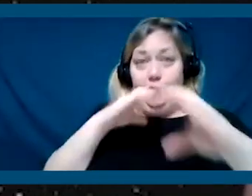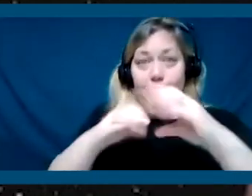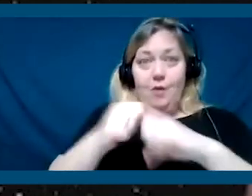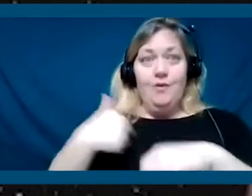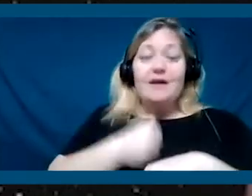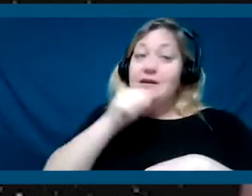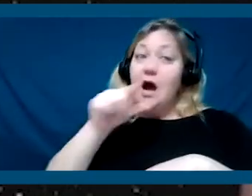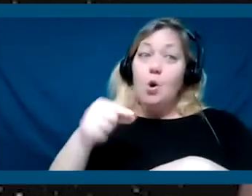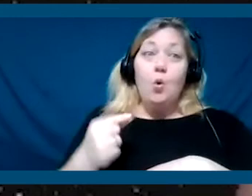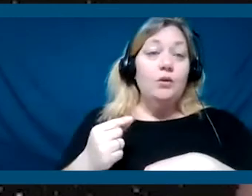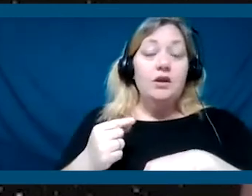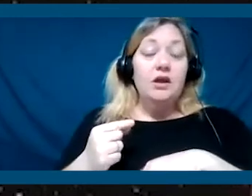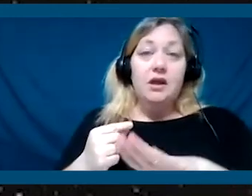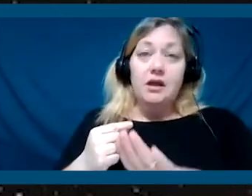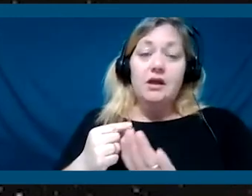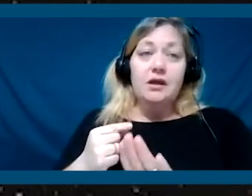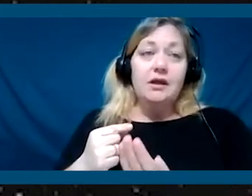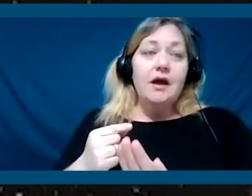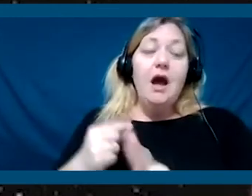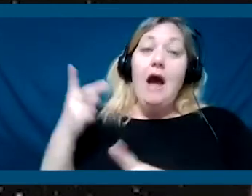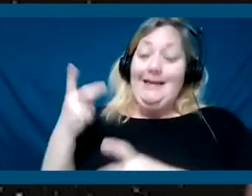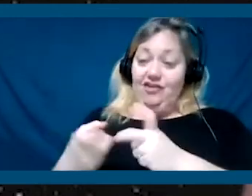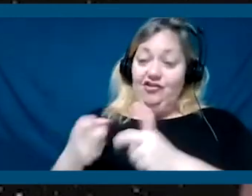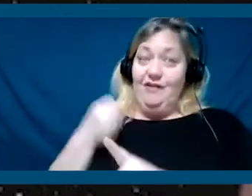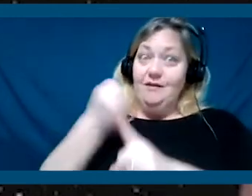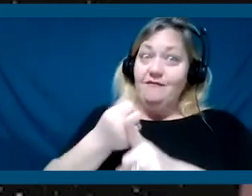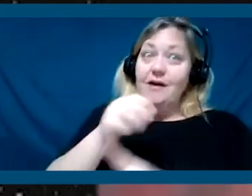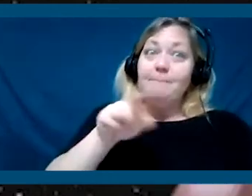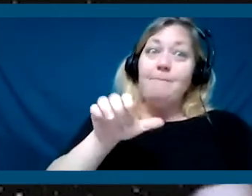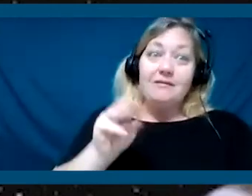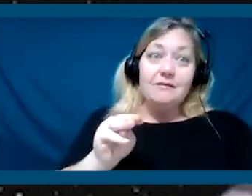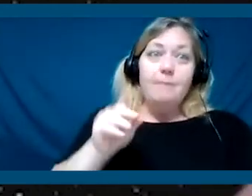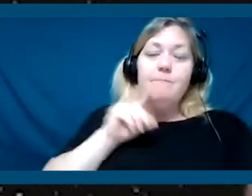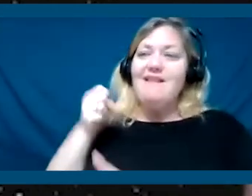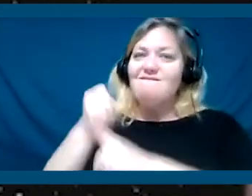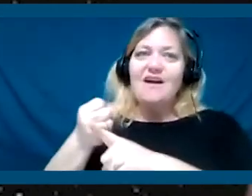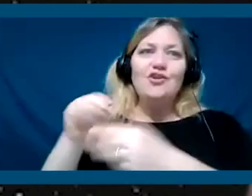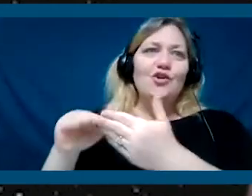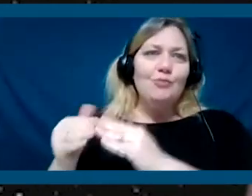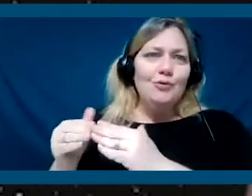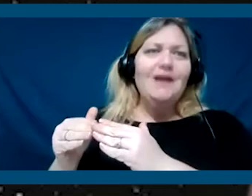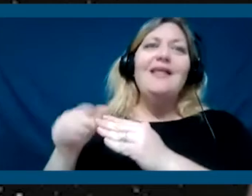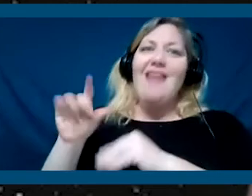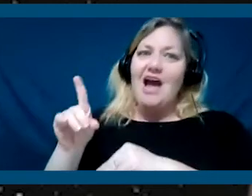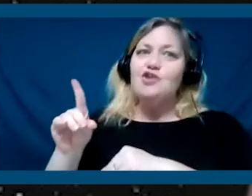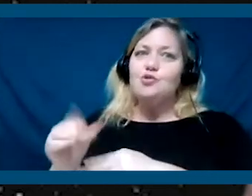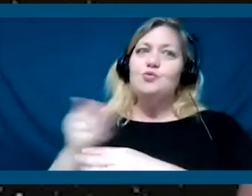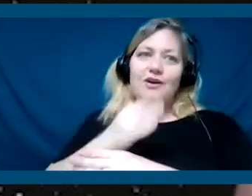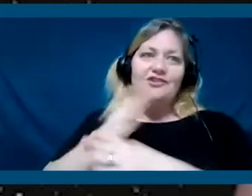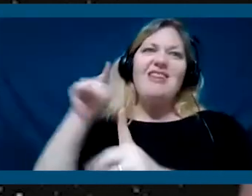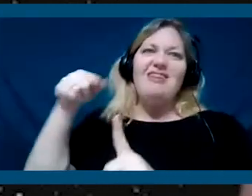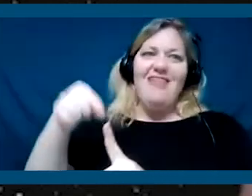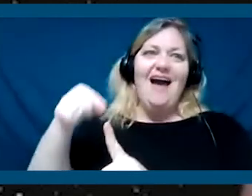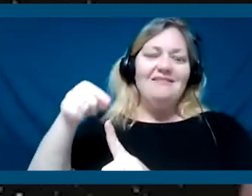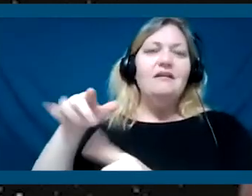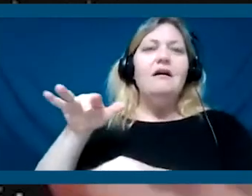not only on issues that affect Muslims, but affecting our community. I think that's something I do want to share, and